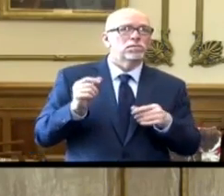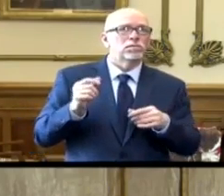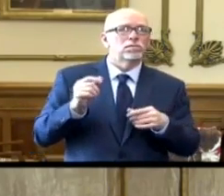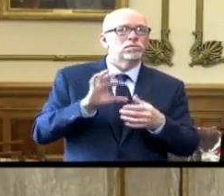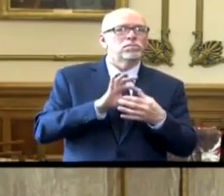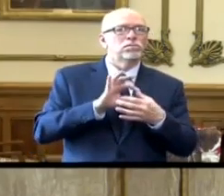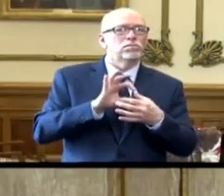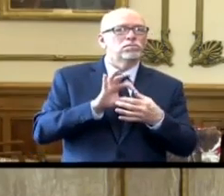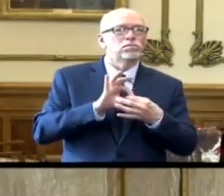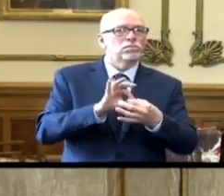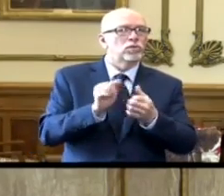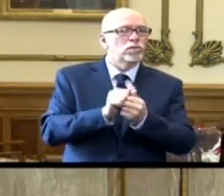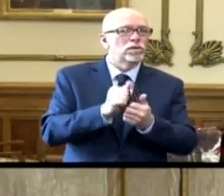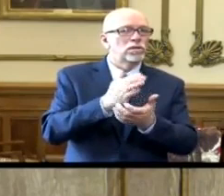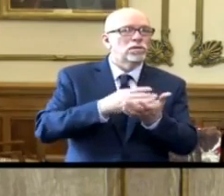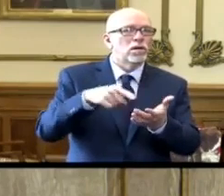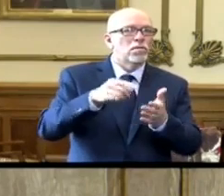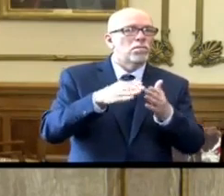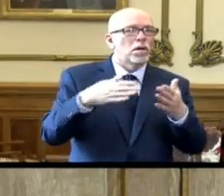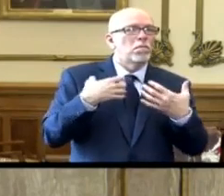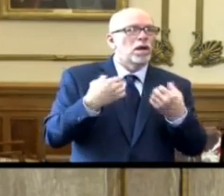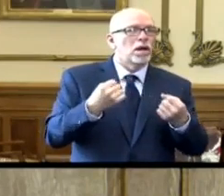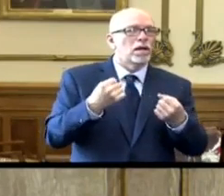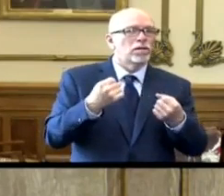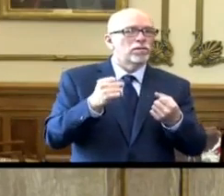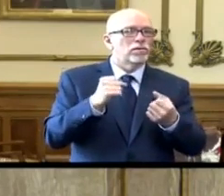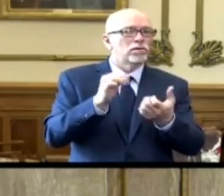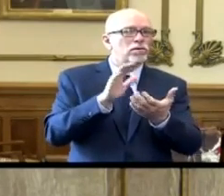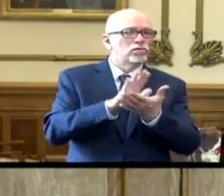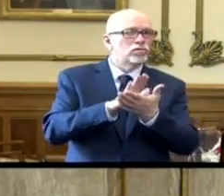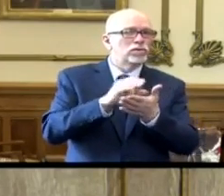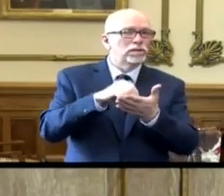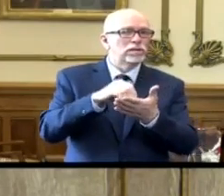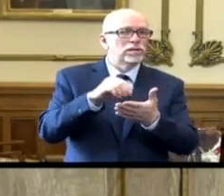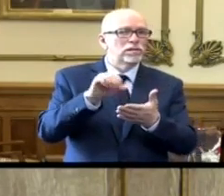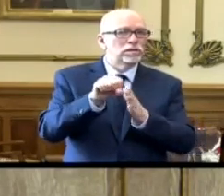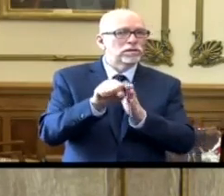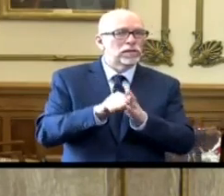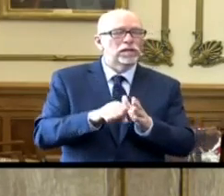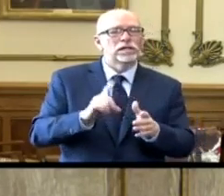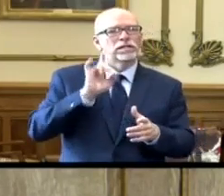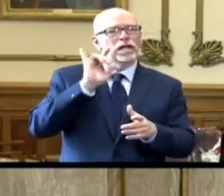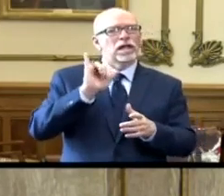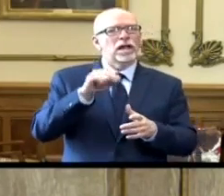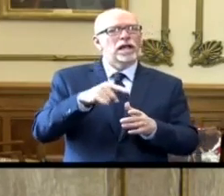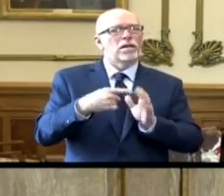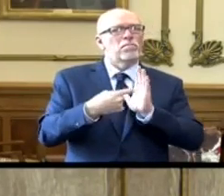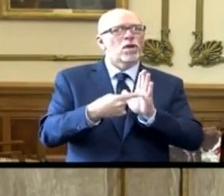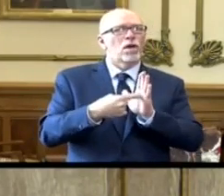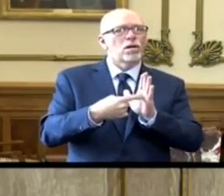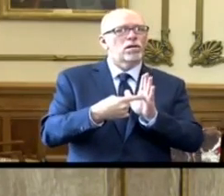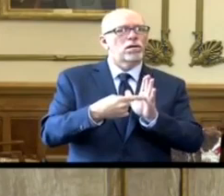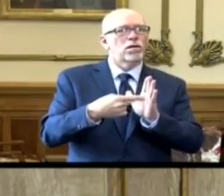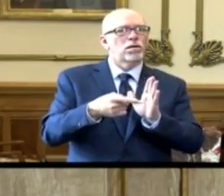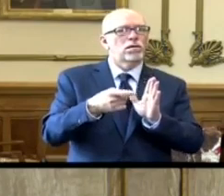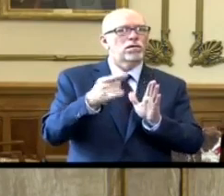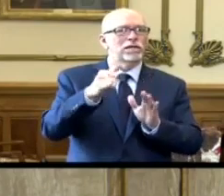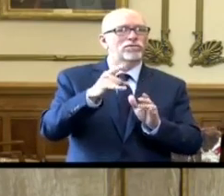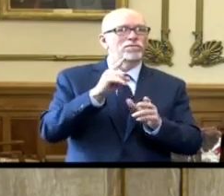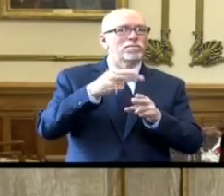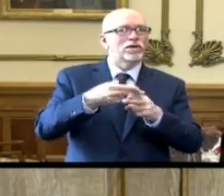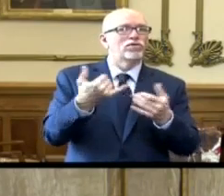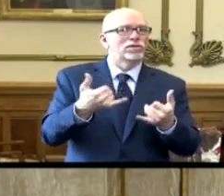in cooperation maybe with some of the public health schools in the state. It sounds like the model that you've rolled out today